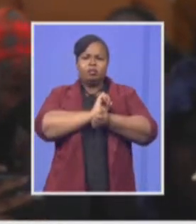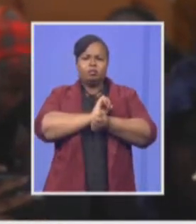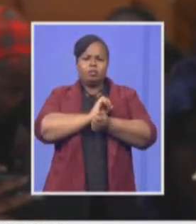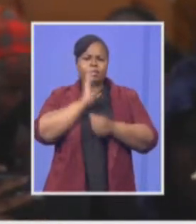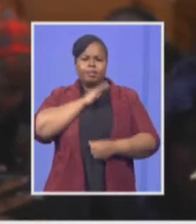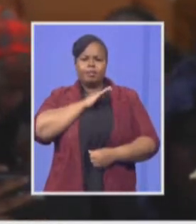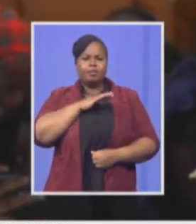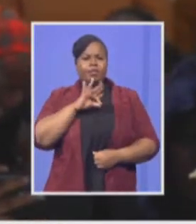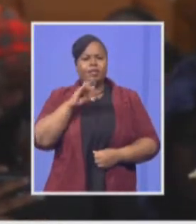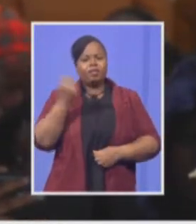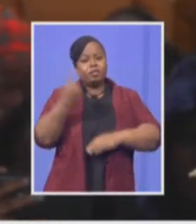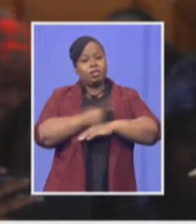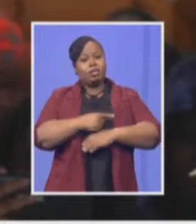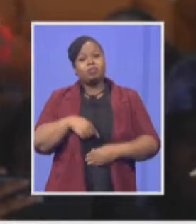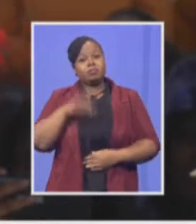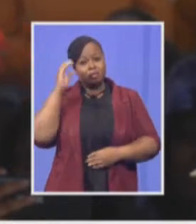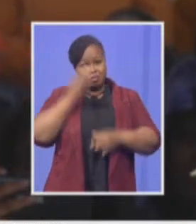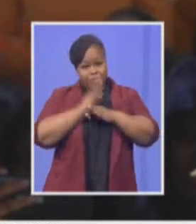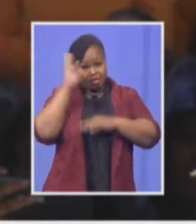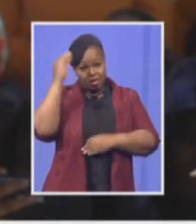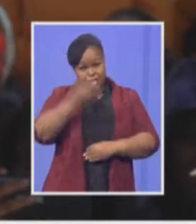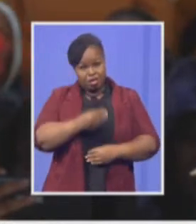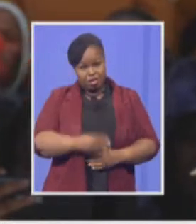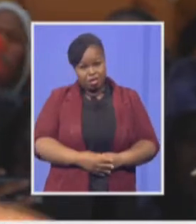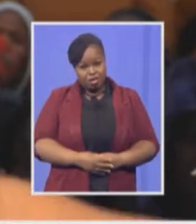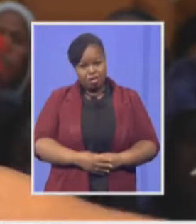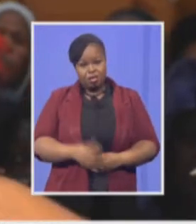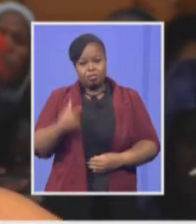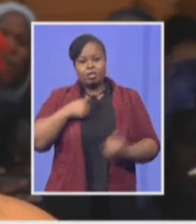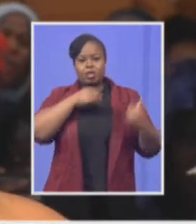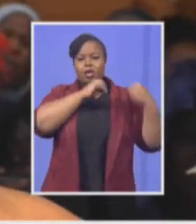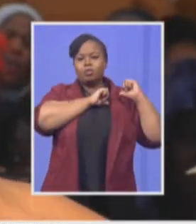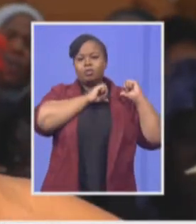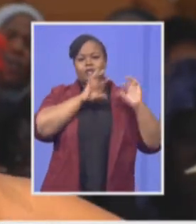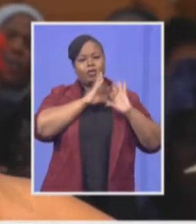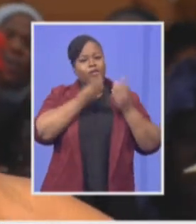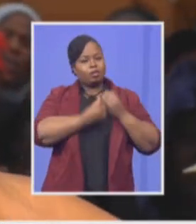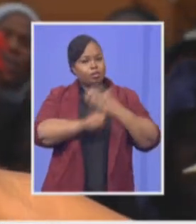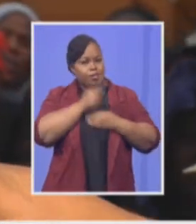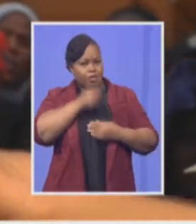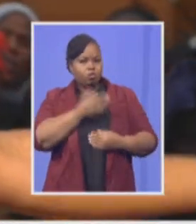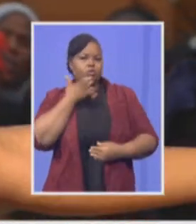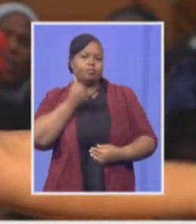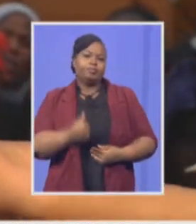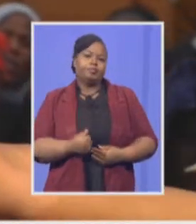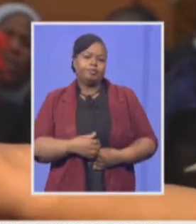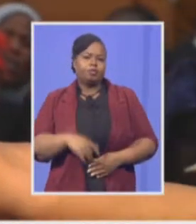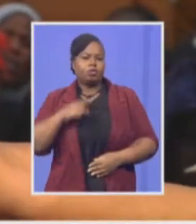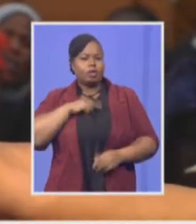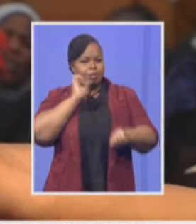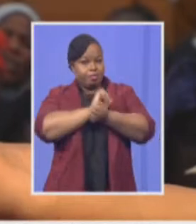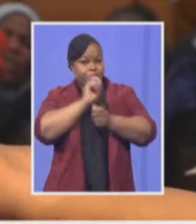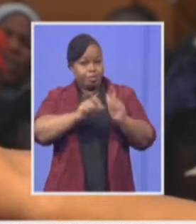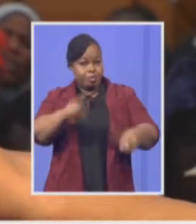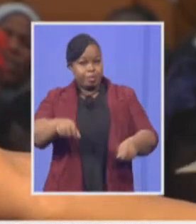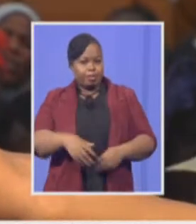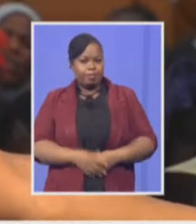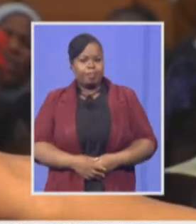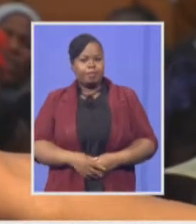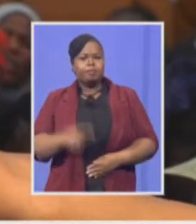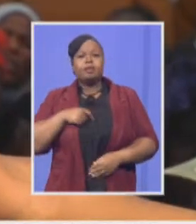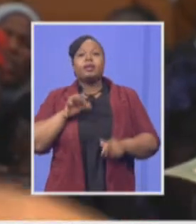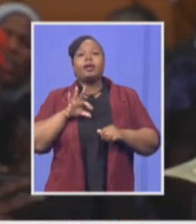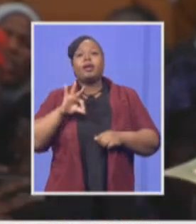Mina ngizitheli beziningi bawucela accountability for into enzakala. Nanto esicelayo. Makuboshwa abantu. People die every